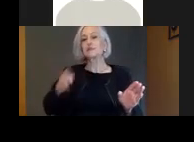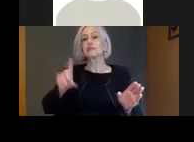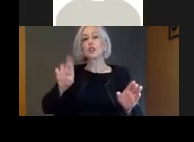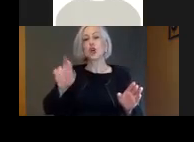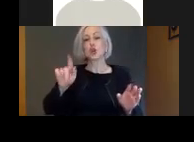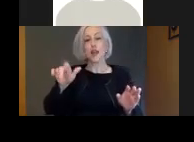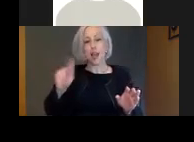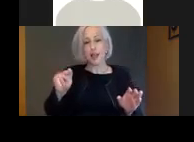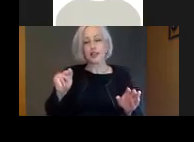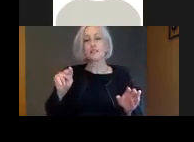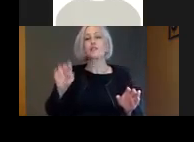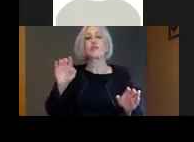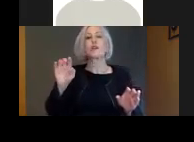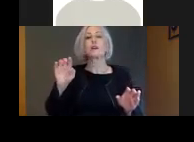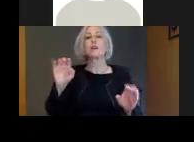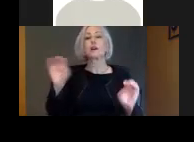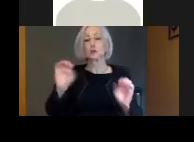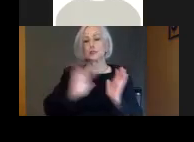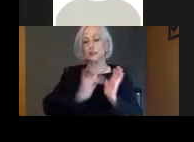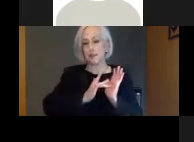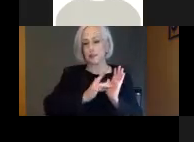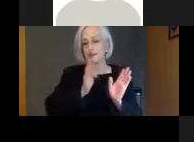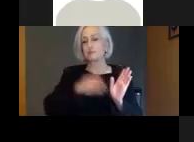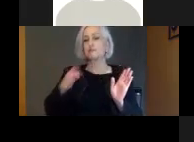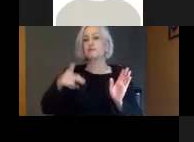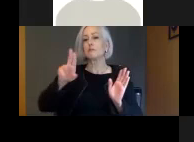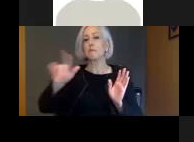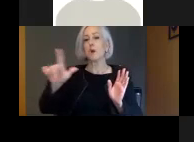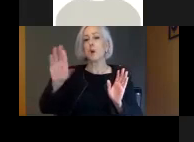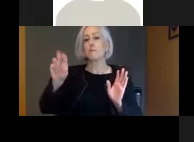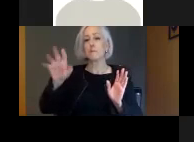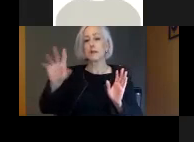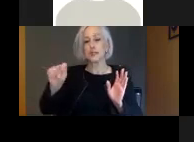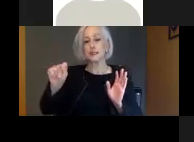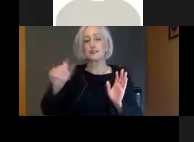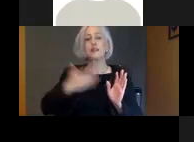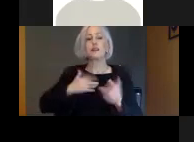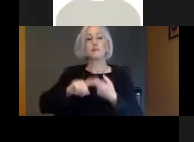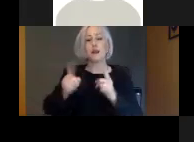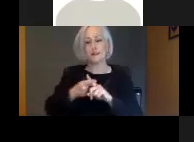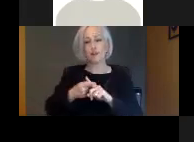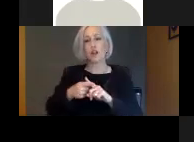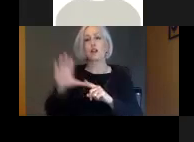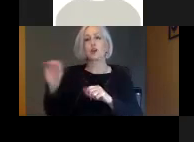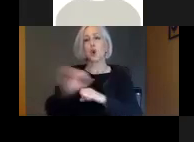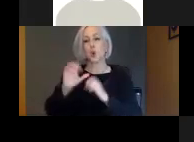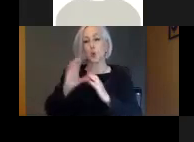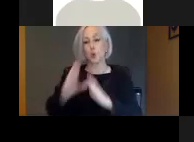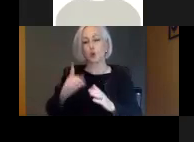medicine. Paul Bennett's, my friend and colleagues in nurse